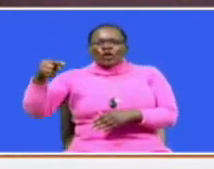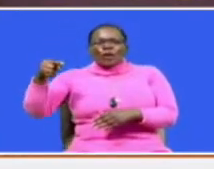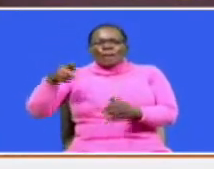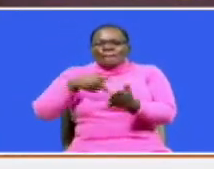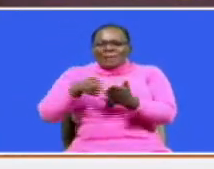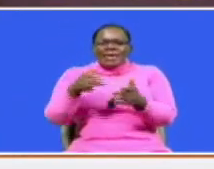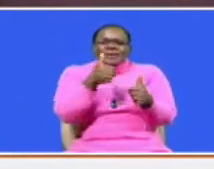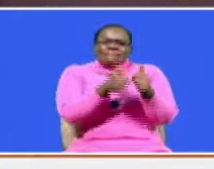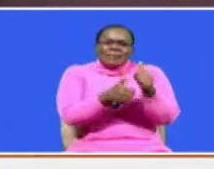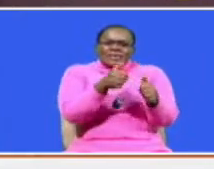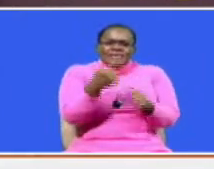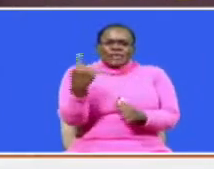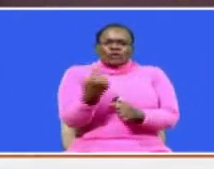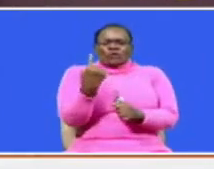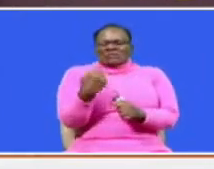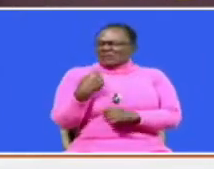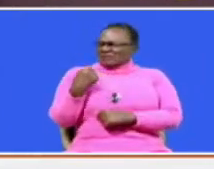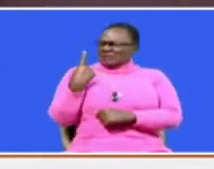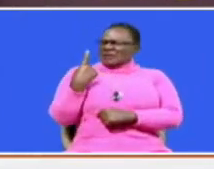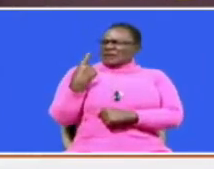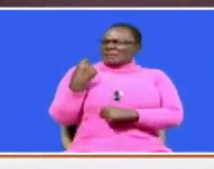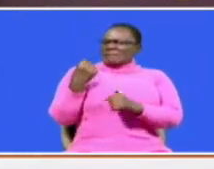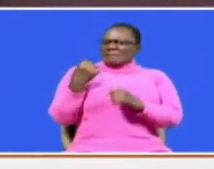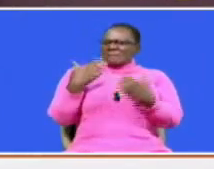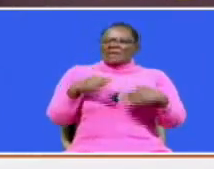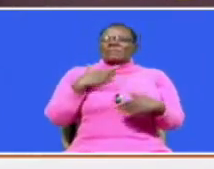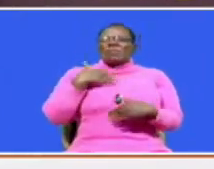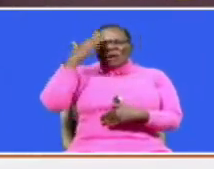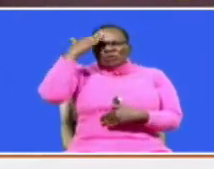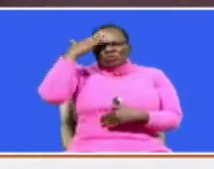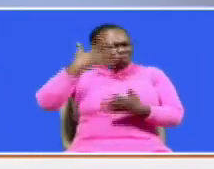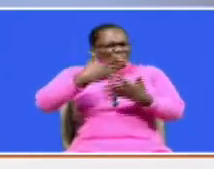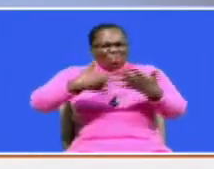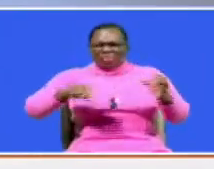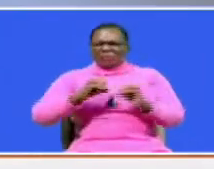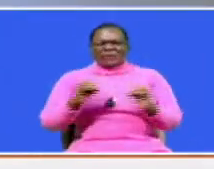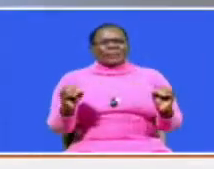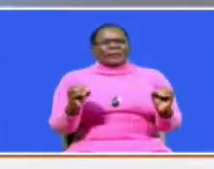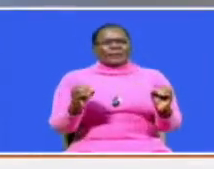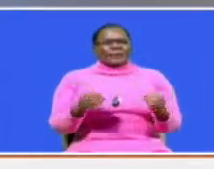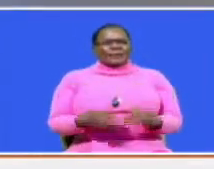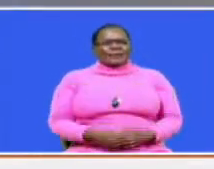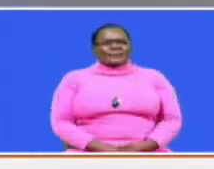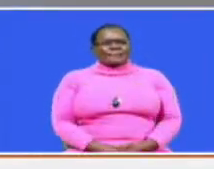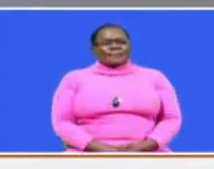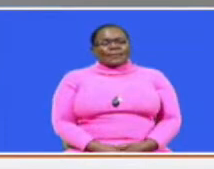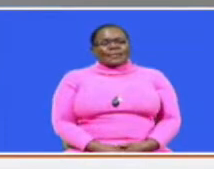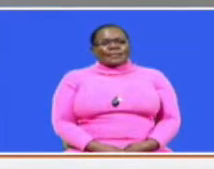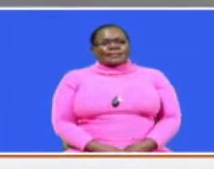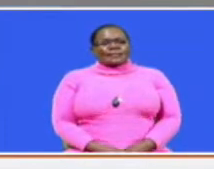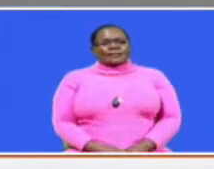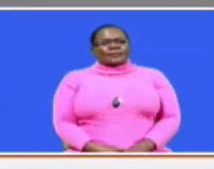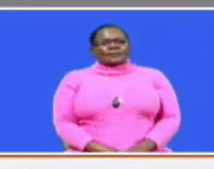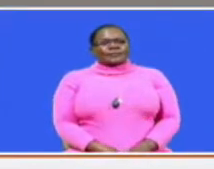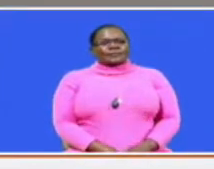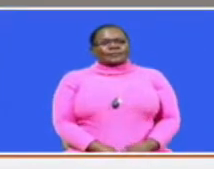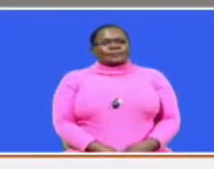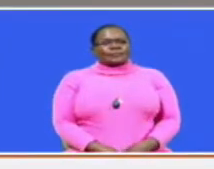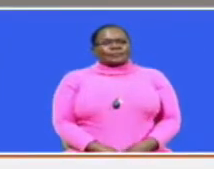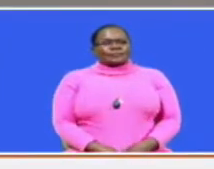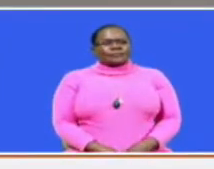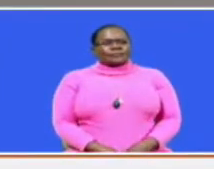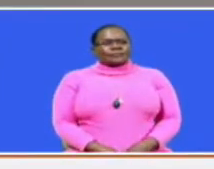the text alone. And we realize most Kenyans, what you want is to know what your token is. Willy Lusige, Kitui News, Nairobi.